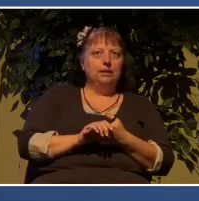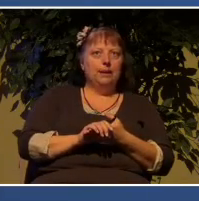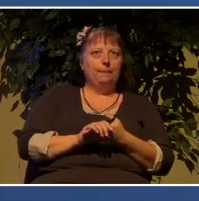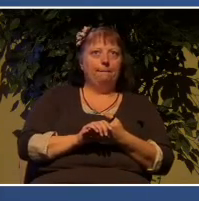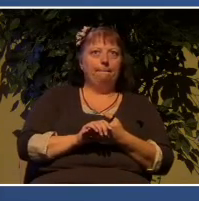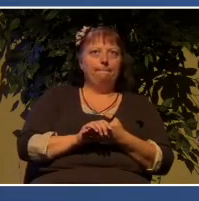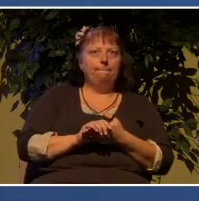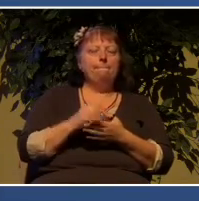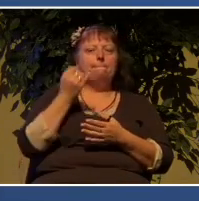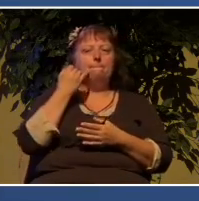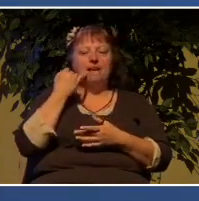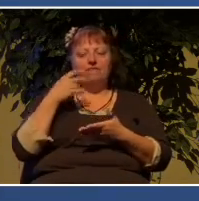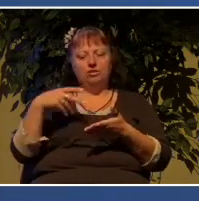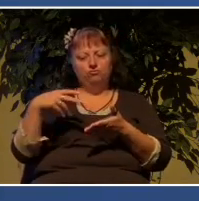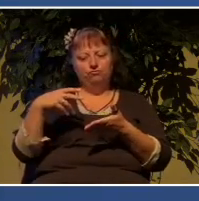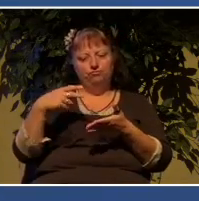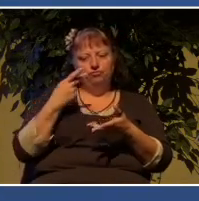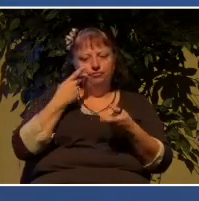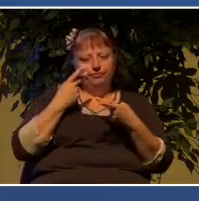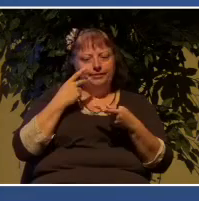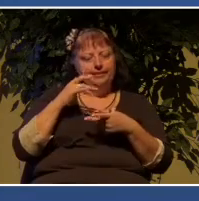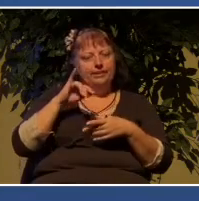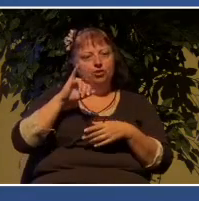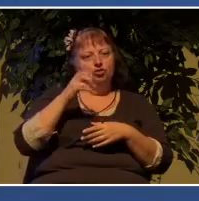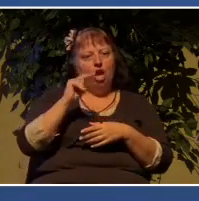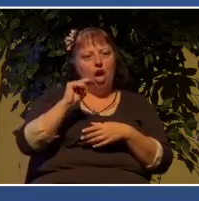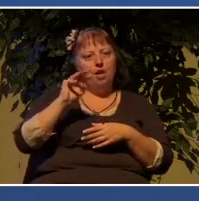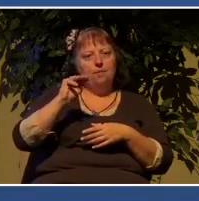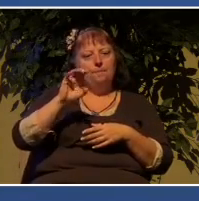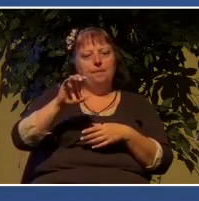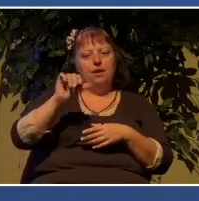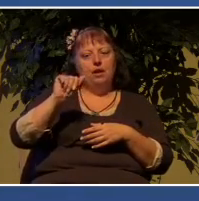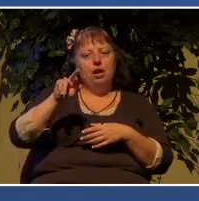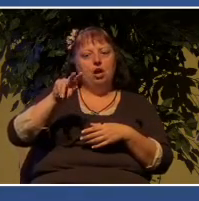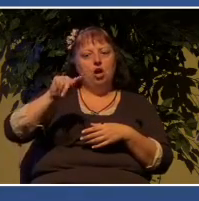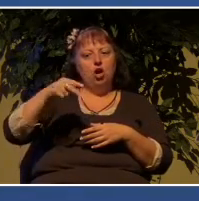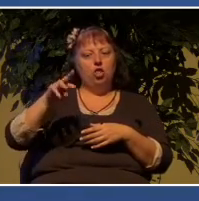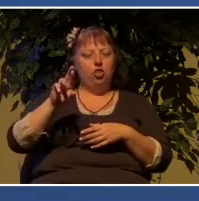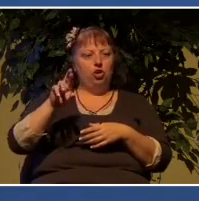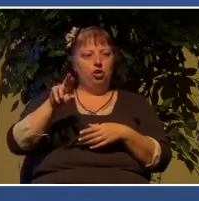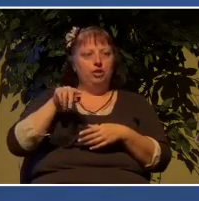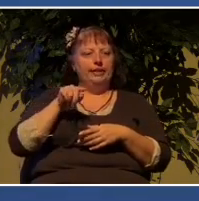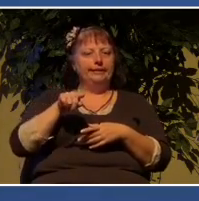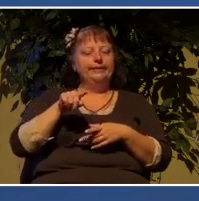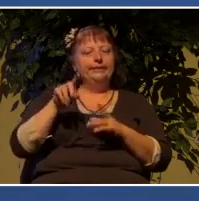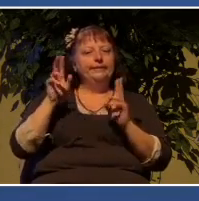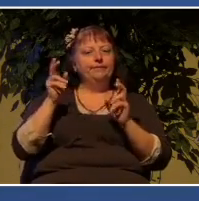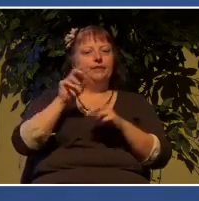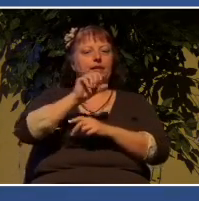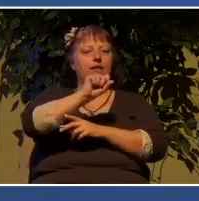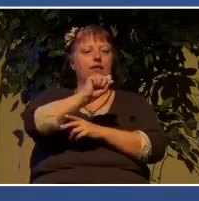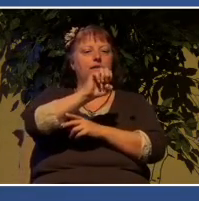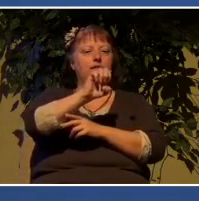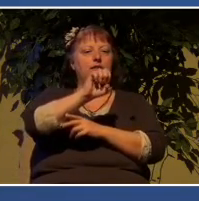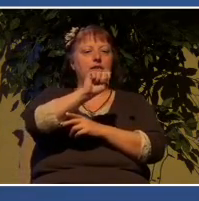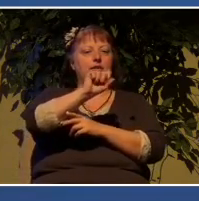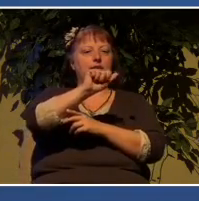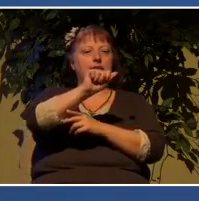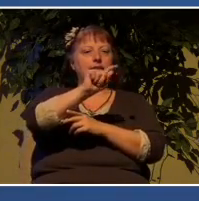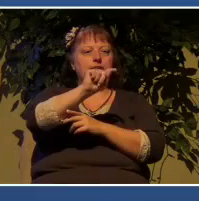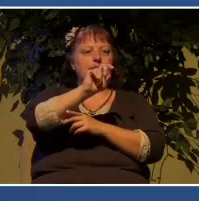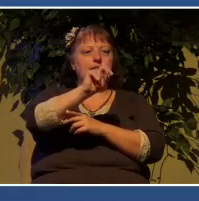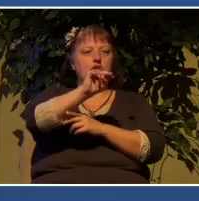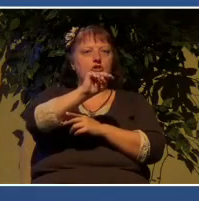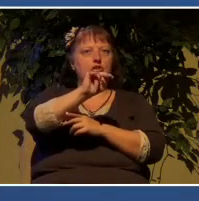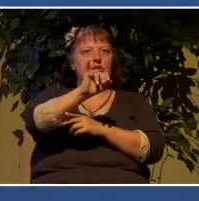John MacArthur's broadcasts on the radio, he is a cessationist. Doesn't necessarily buy into the